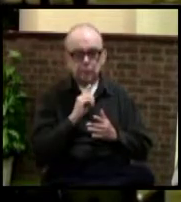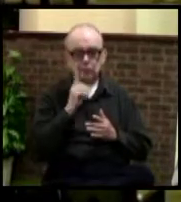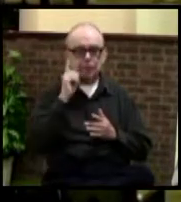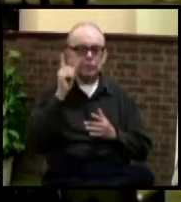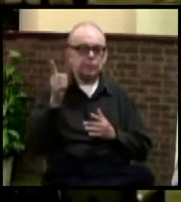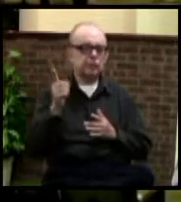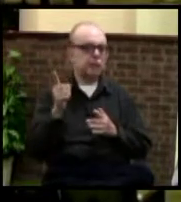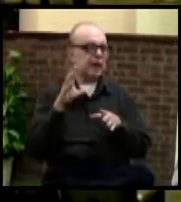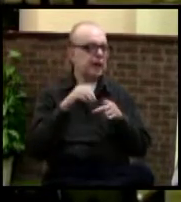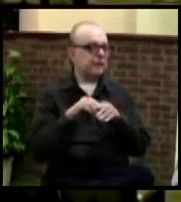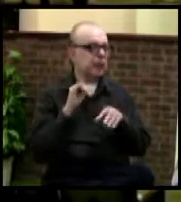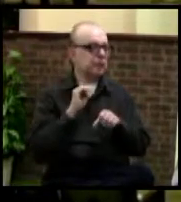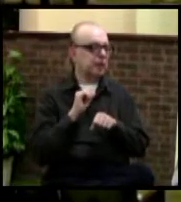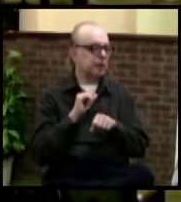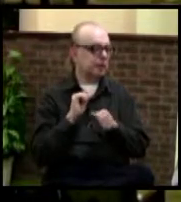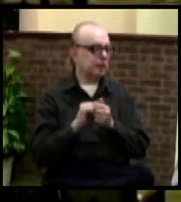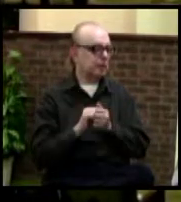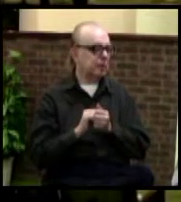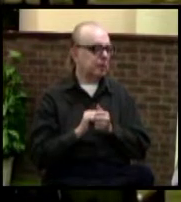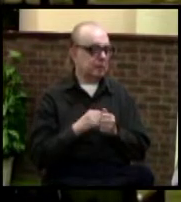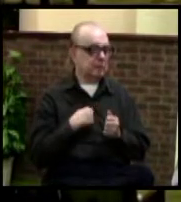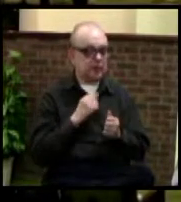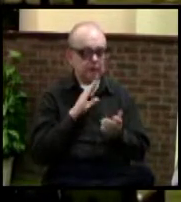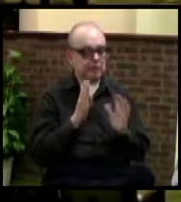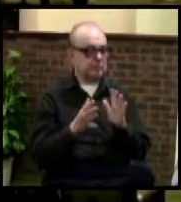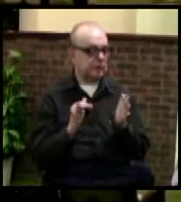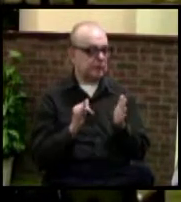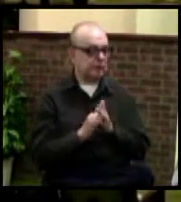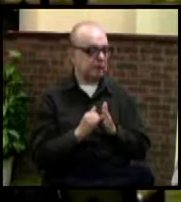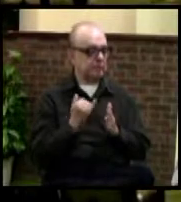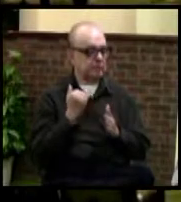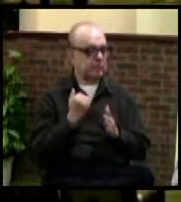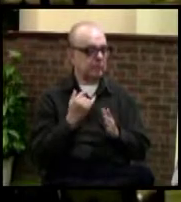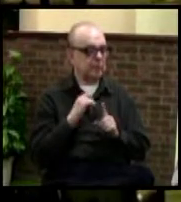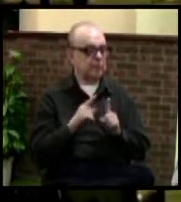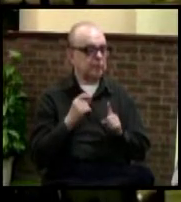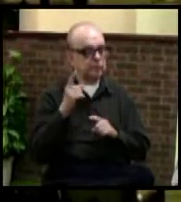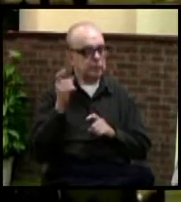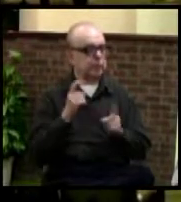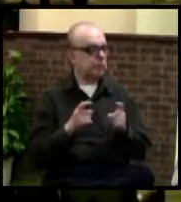you, because I surely would have messed it up.